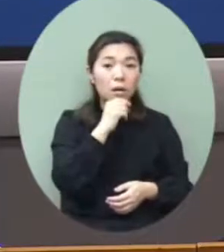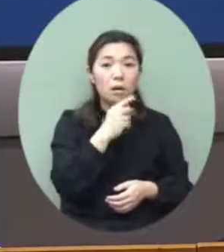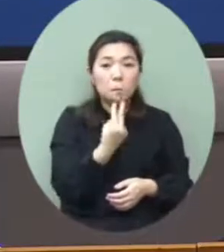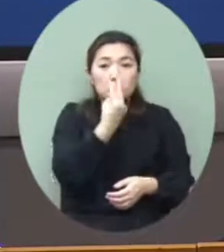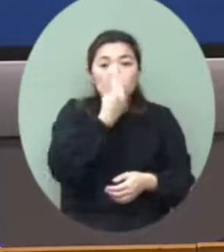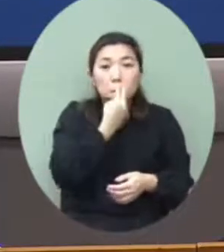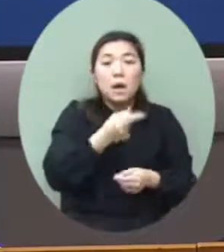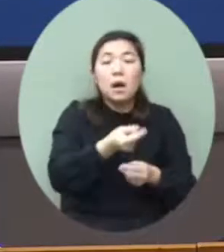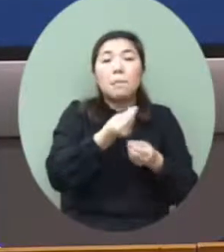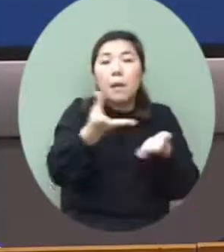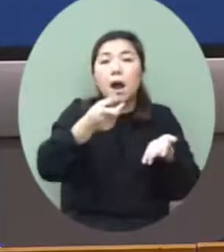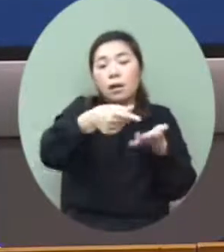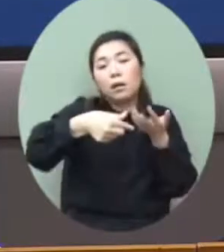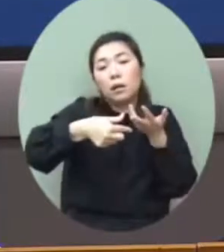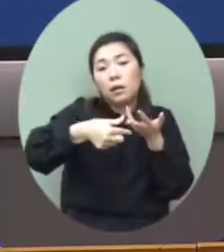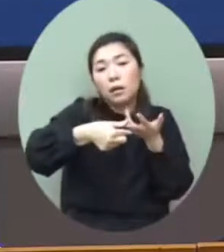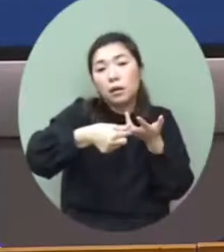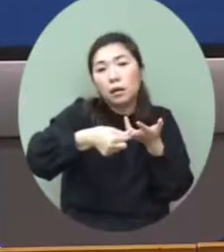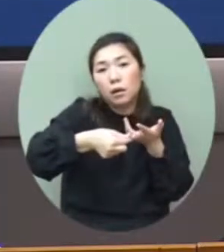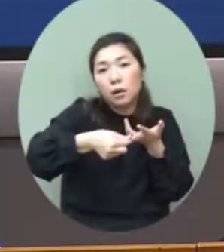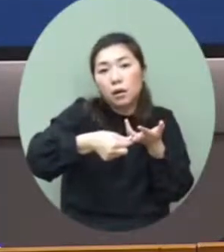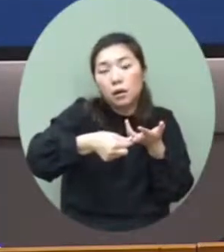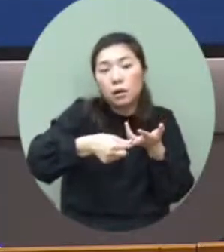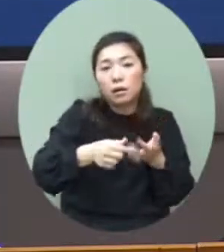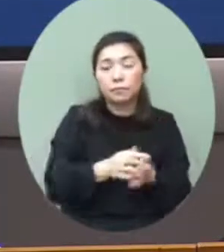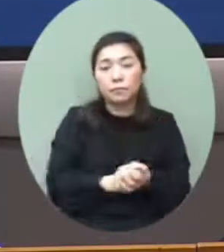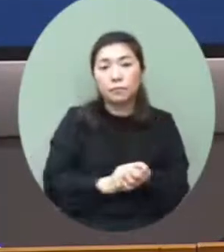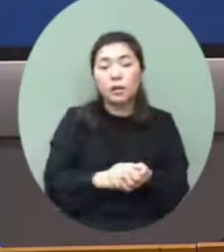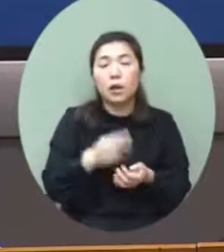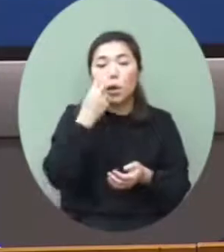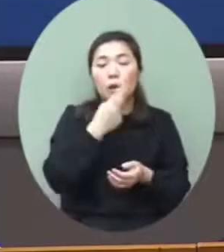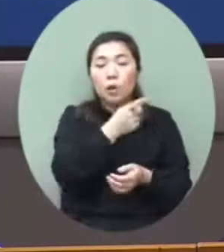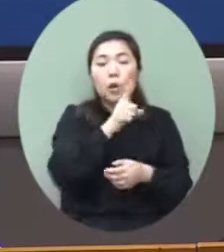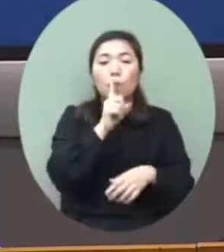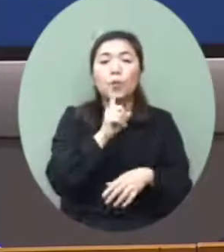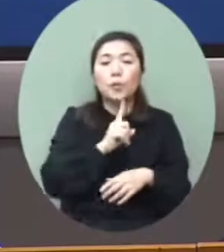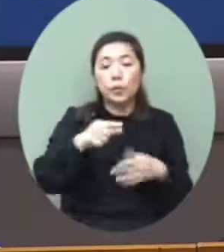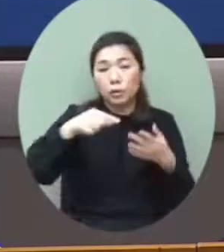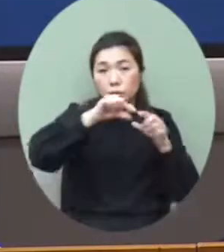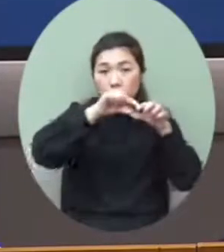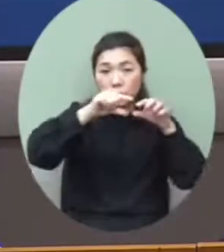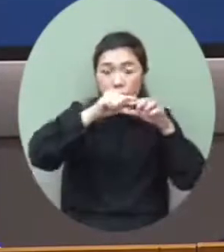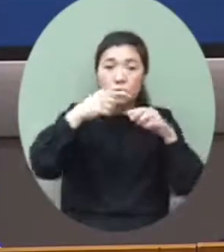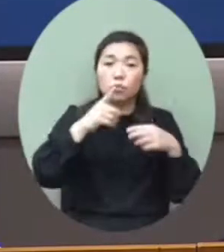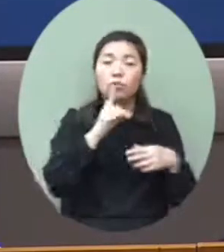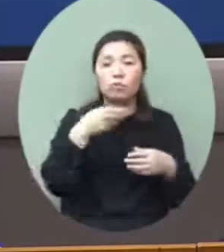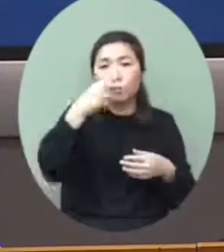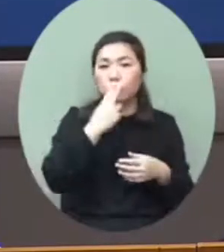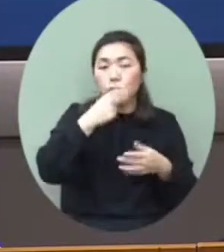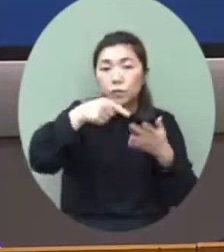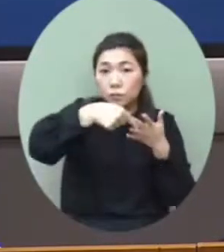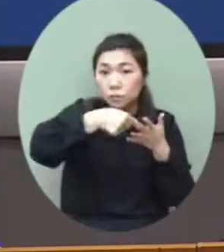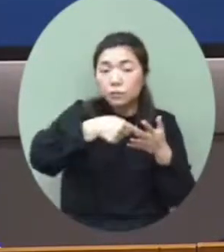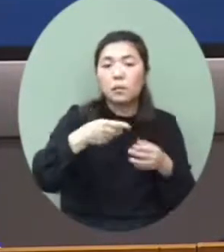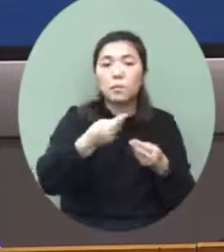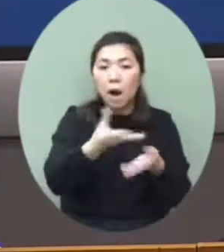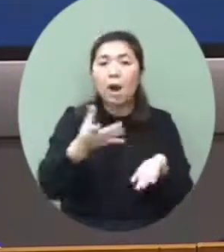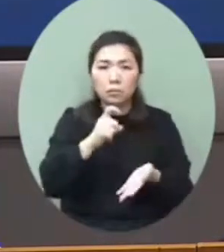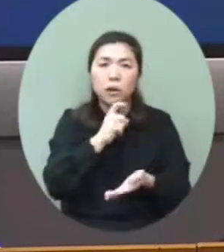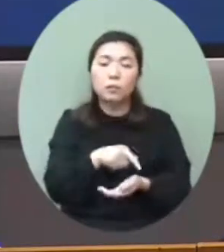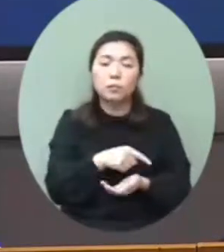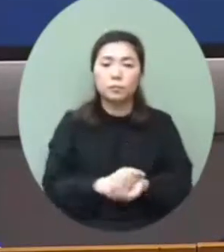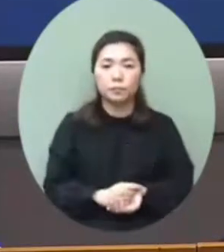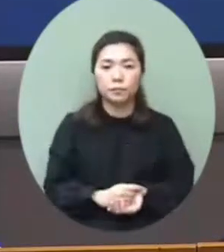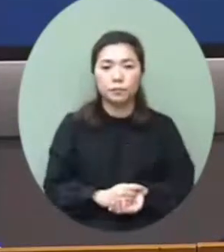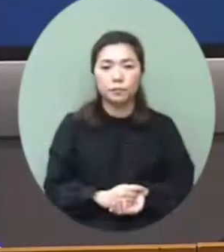now it's included in the kit. And some elderly persons would like to know their blood oxygen level, and now